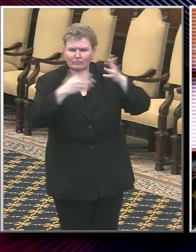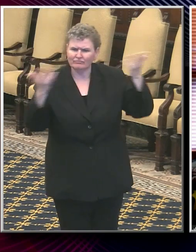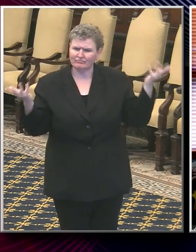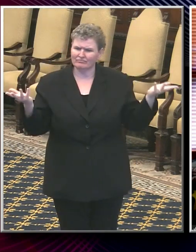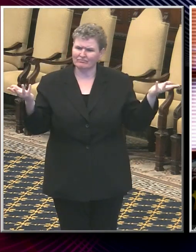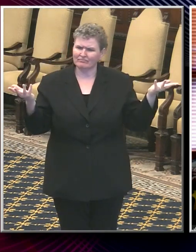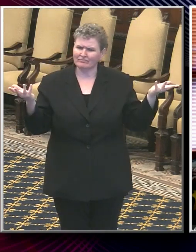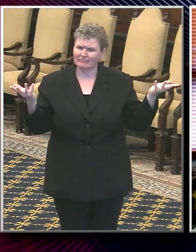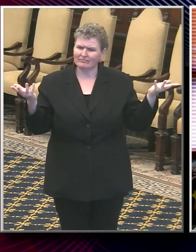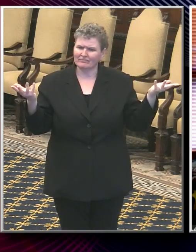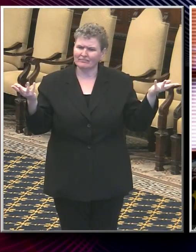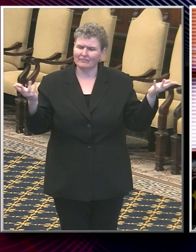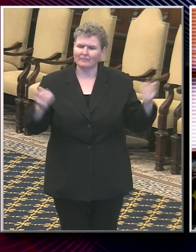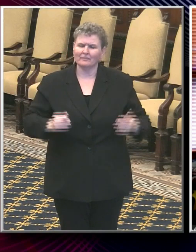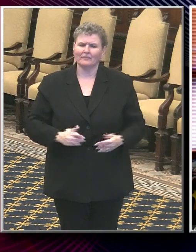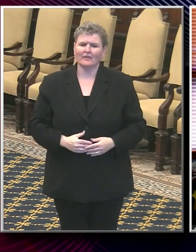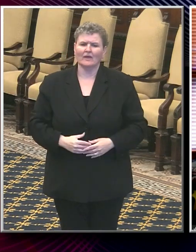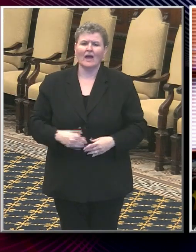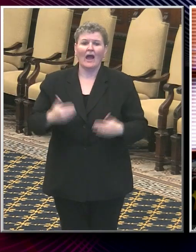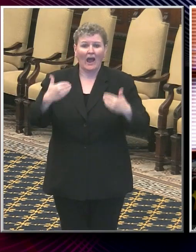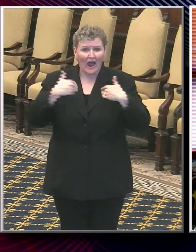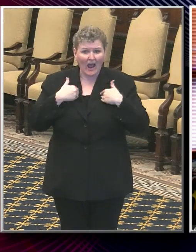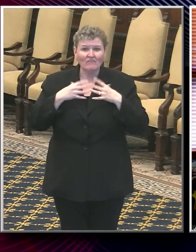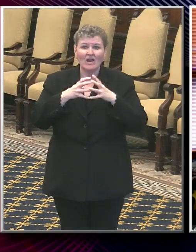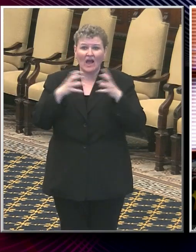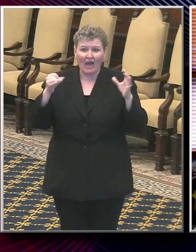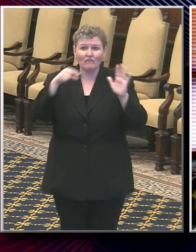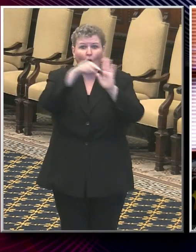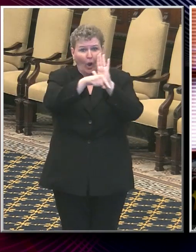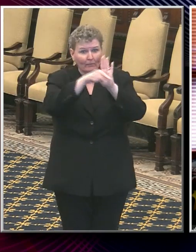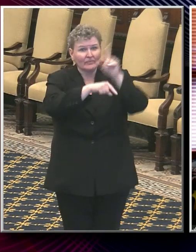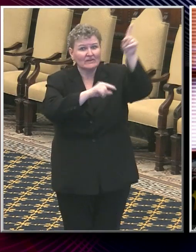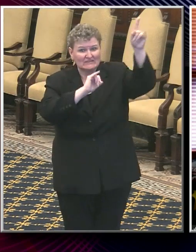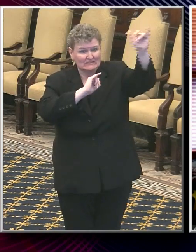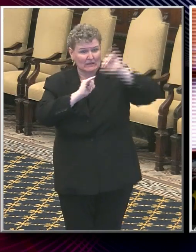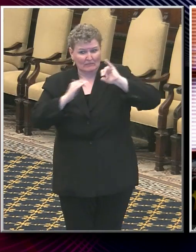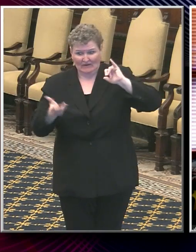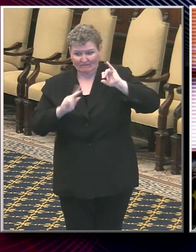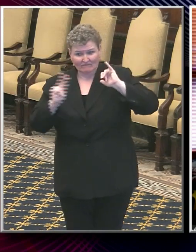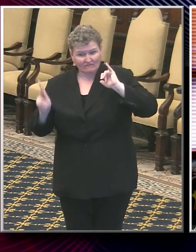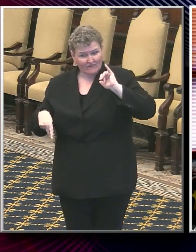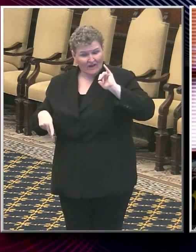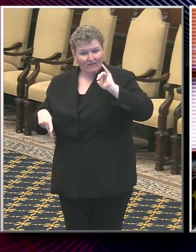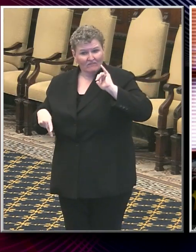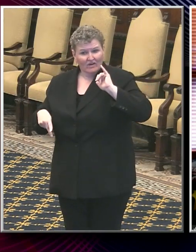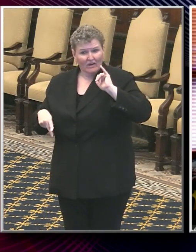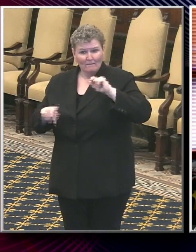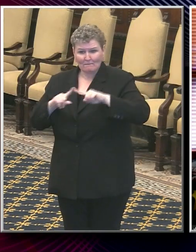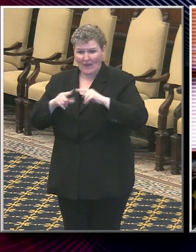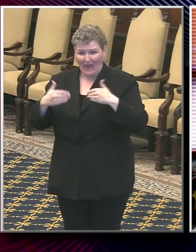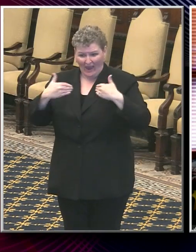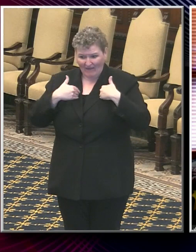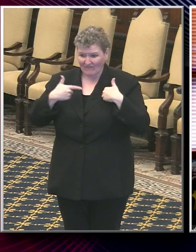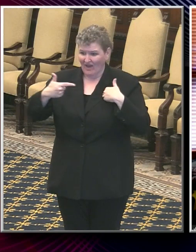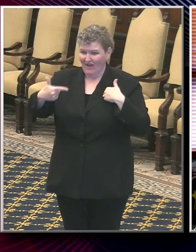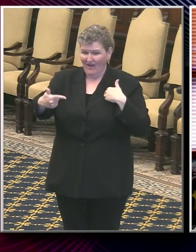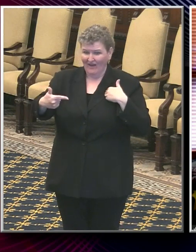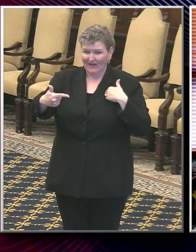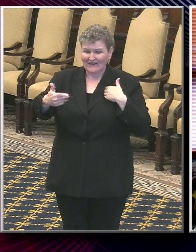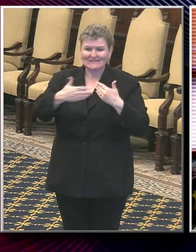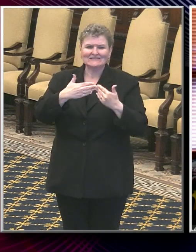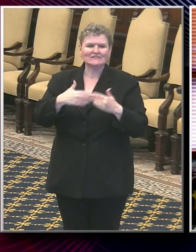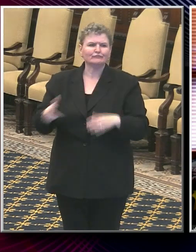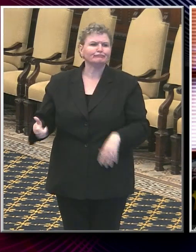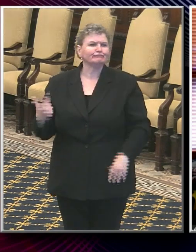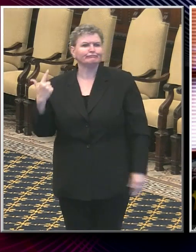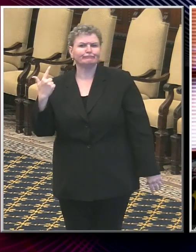city of Philadelphia in a year. So as long as we have guns in our society and they're available easier than